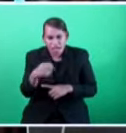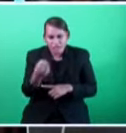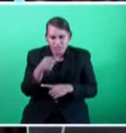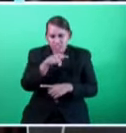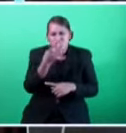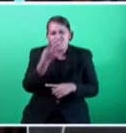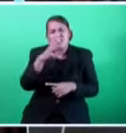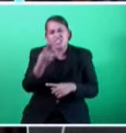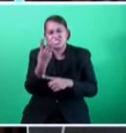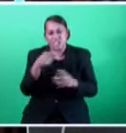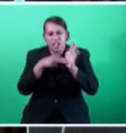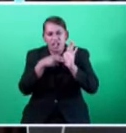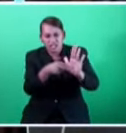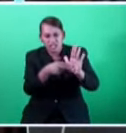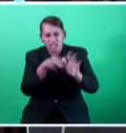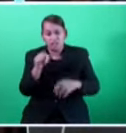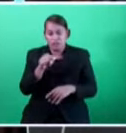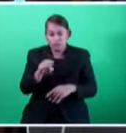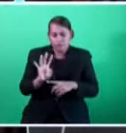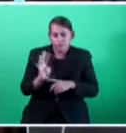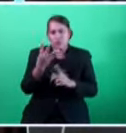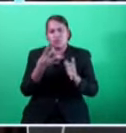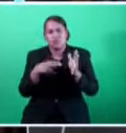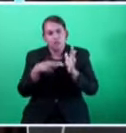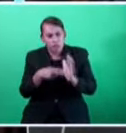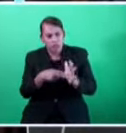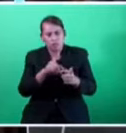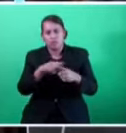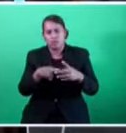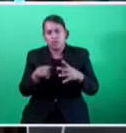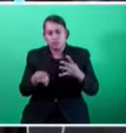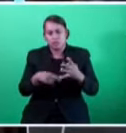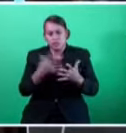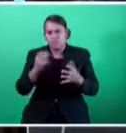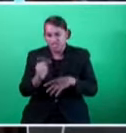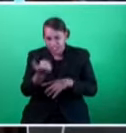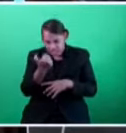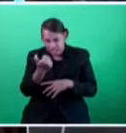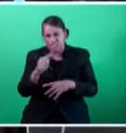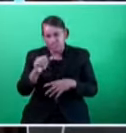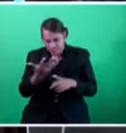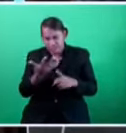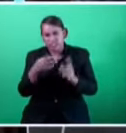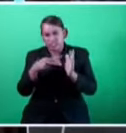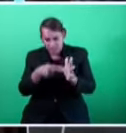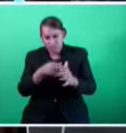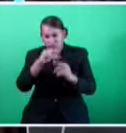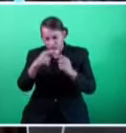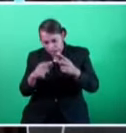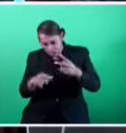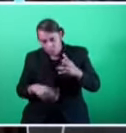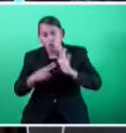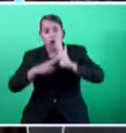1 kilometer. Noiromba Creek in Nendi, 0.6 kilometer. Nandela Creek in Nendi, 1 kilometer. For the Northern Division, Mr. Speaker